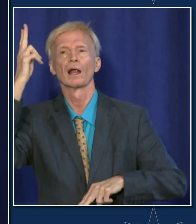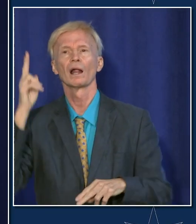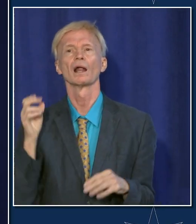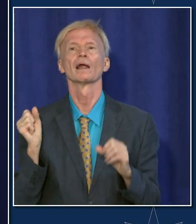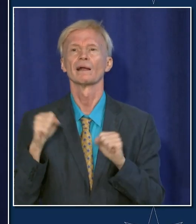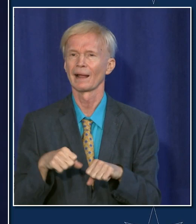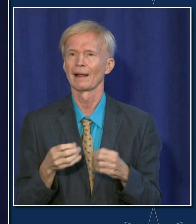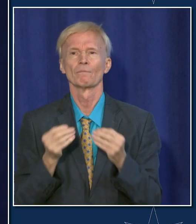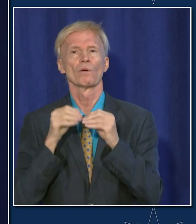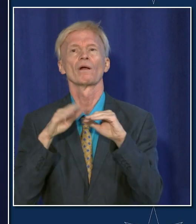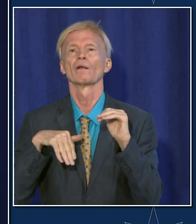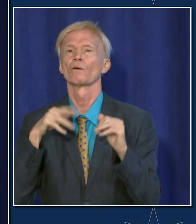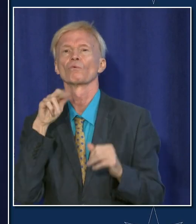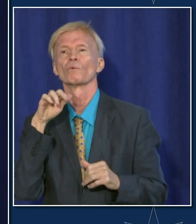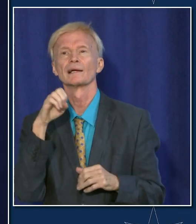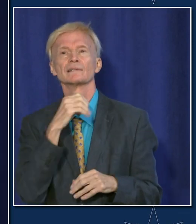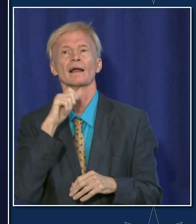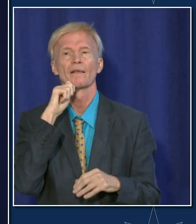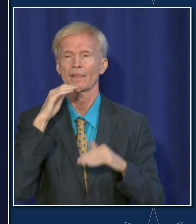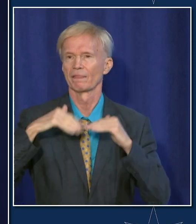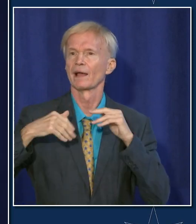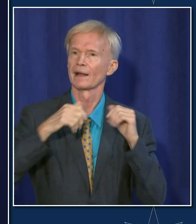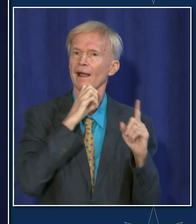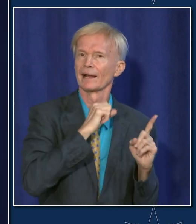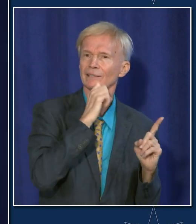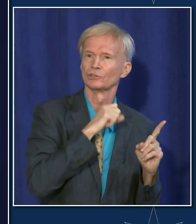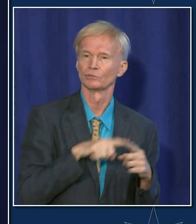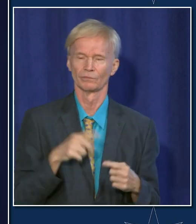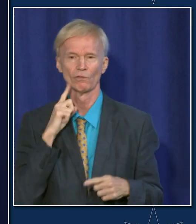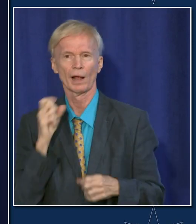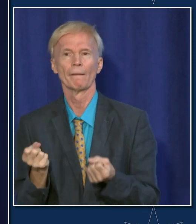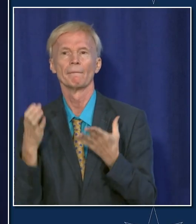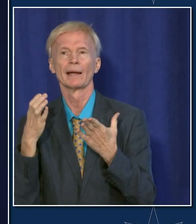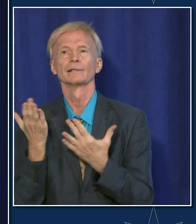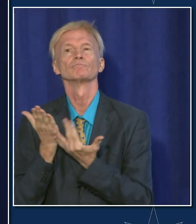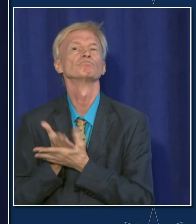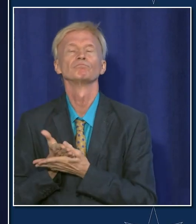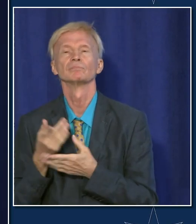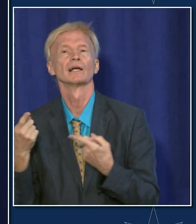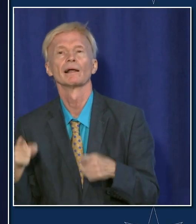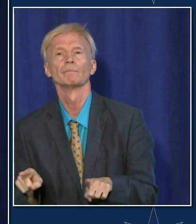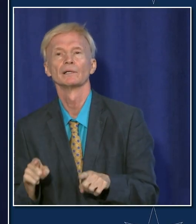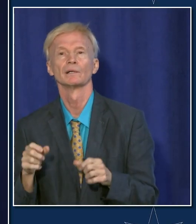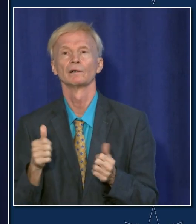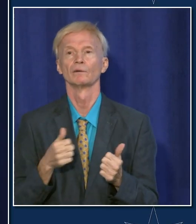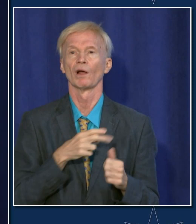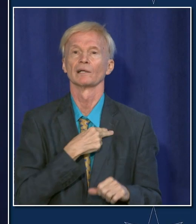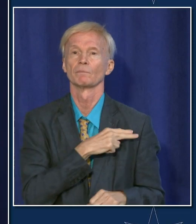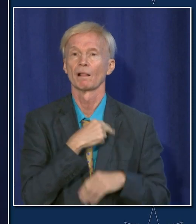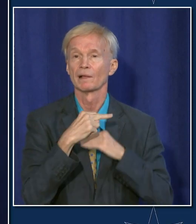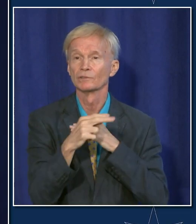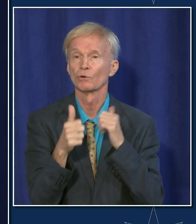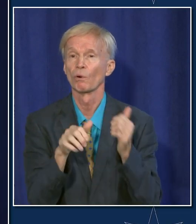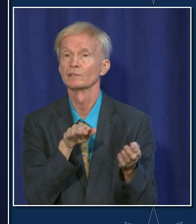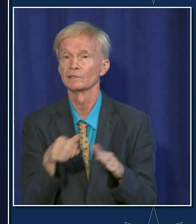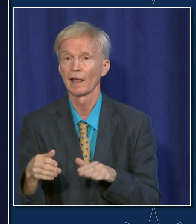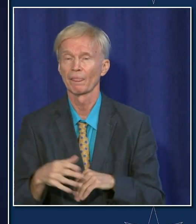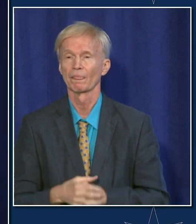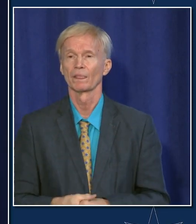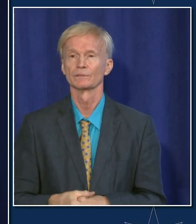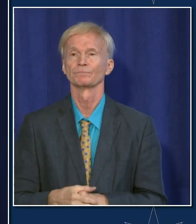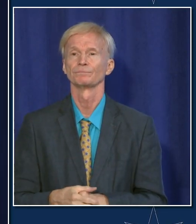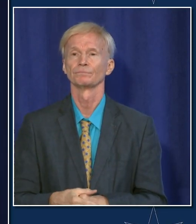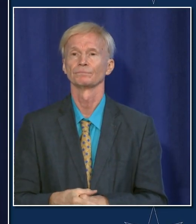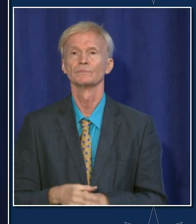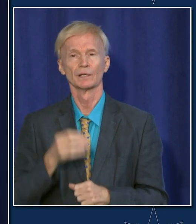than age when we look at cases, hospitalizations, or death. I've shared this previously, but this